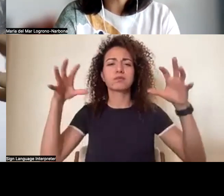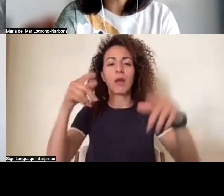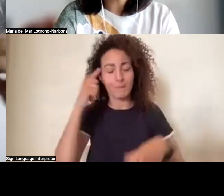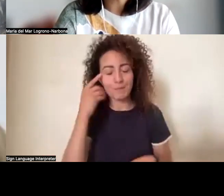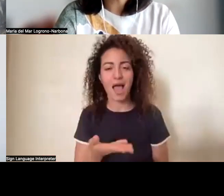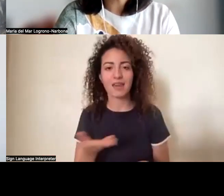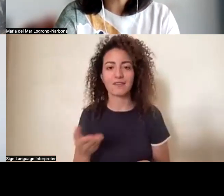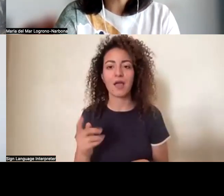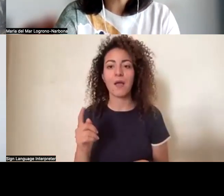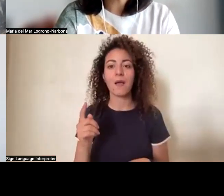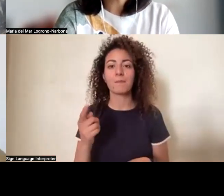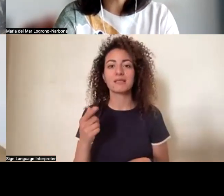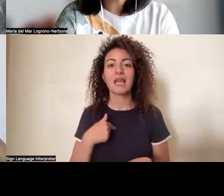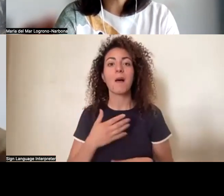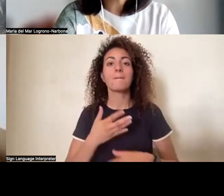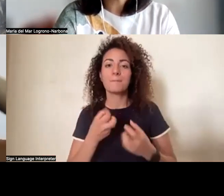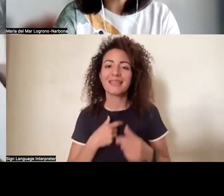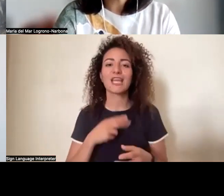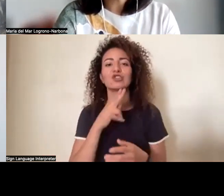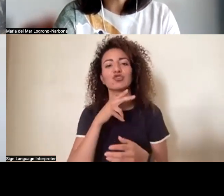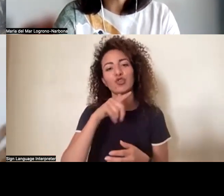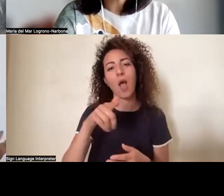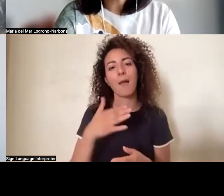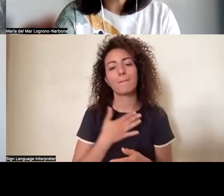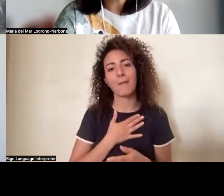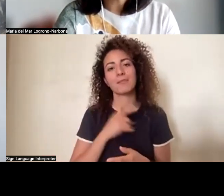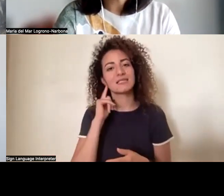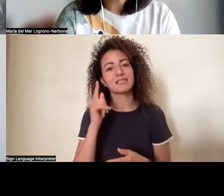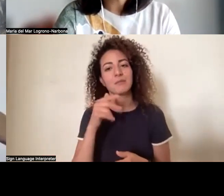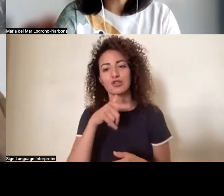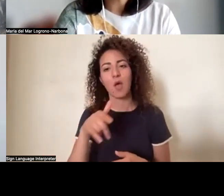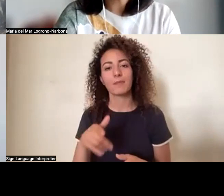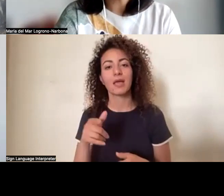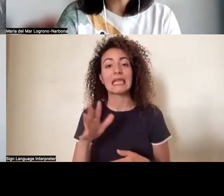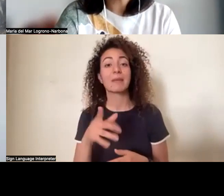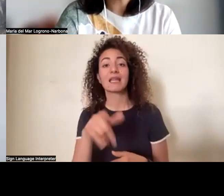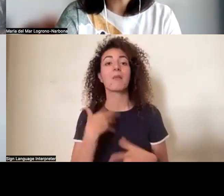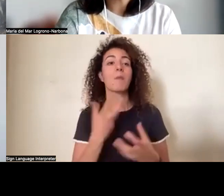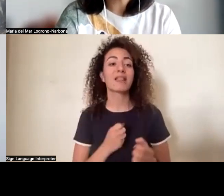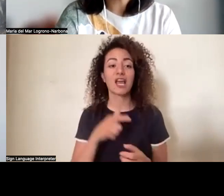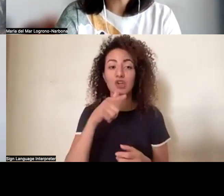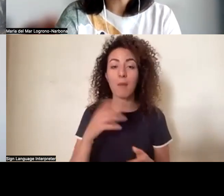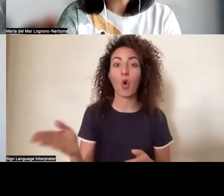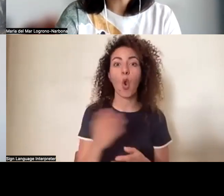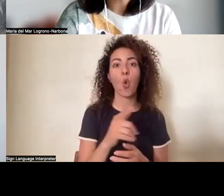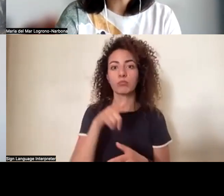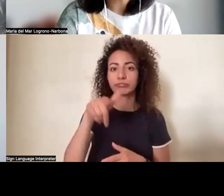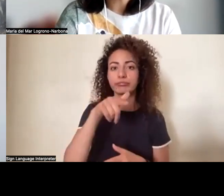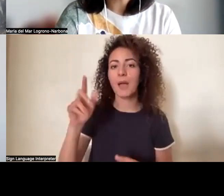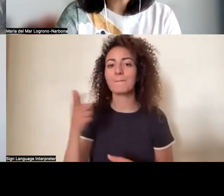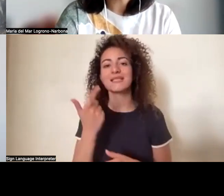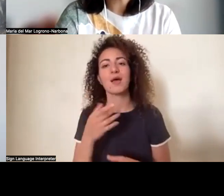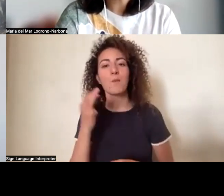I do mean to solicit answers. So this is why I post, maybe you will not be able to cover all of this, but it is